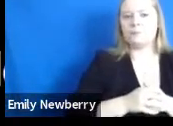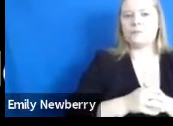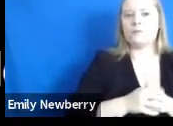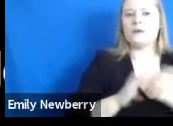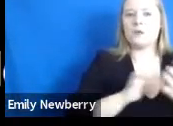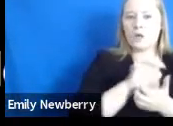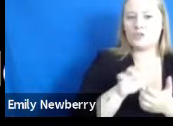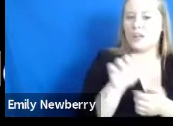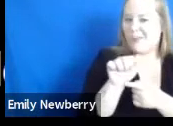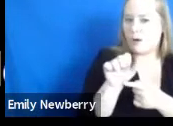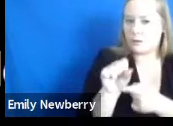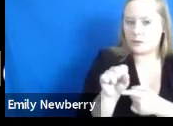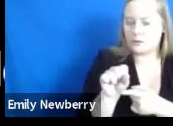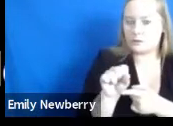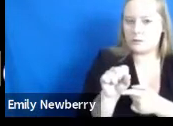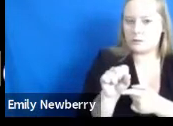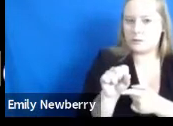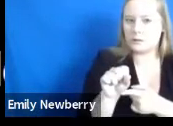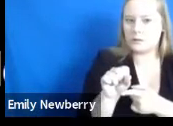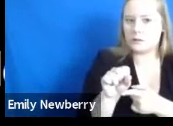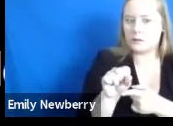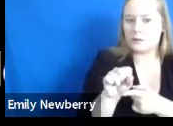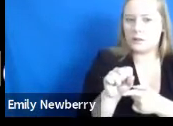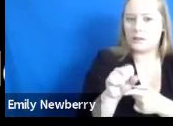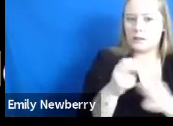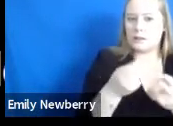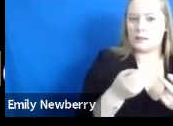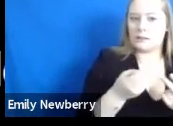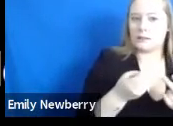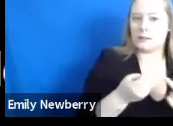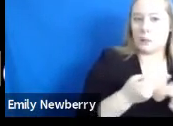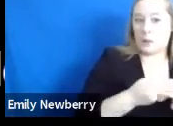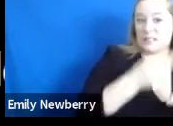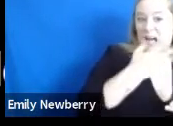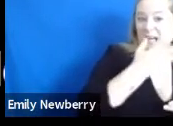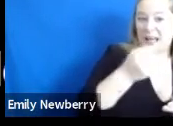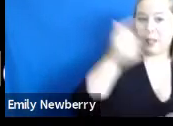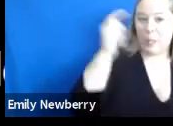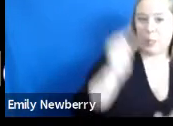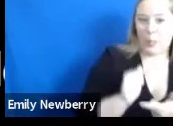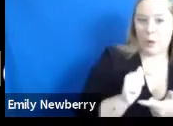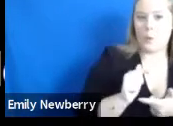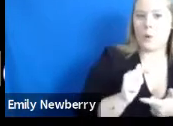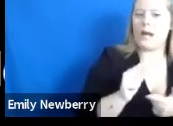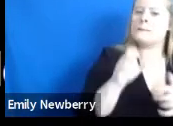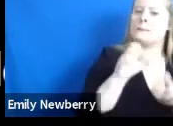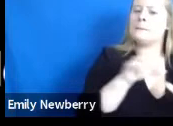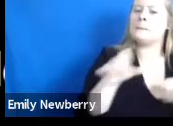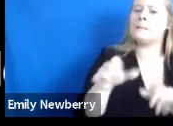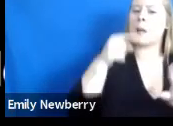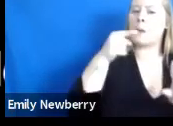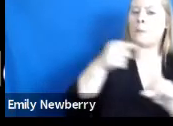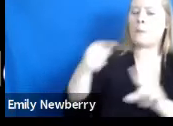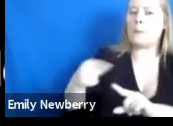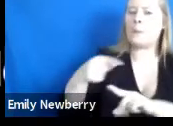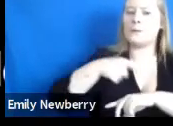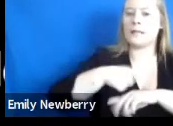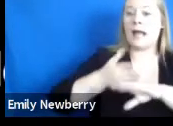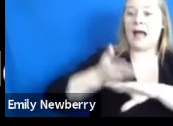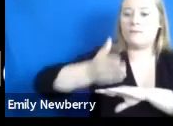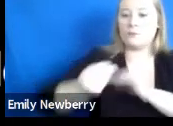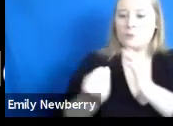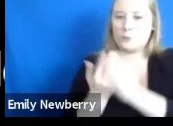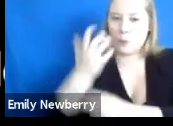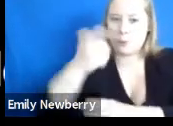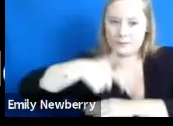arsenic reverted back. There was higher and lower concentrations at similar points after the growing period.